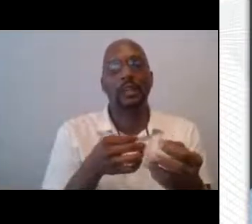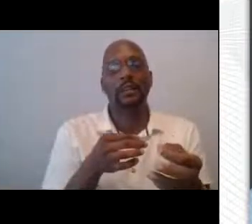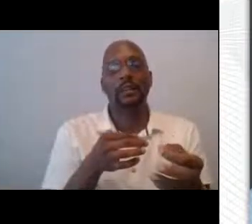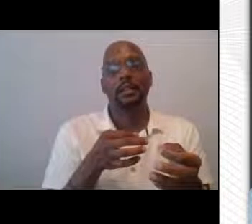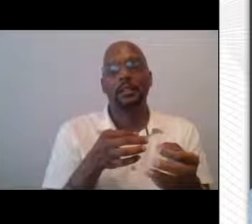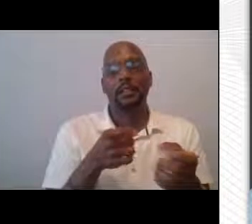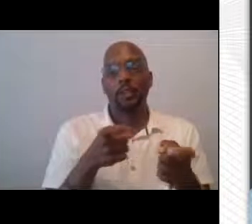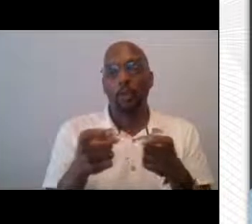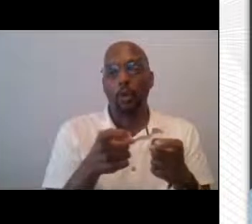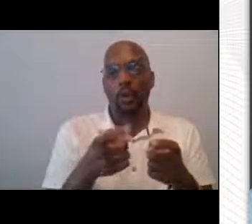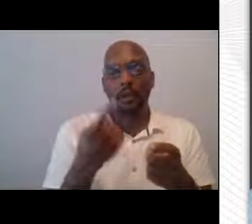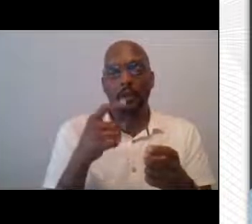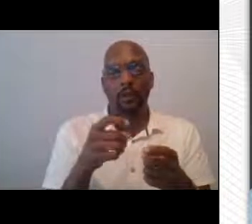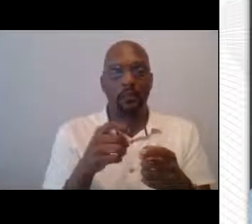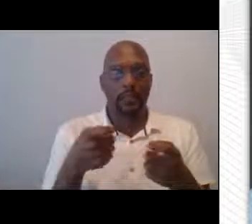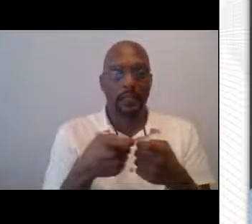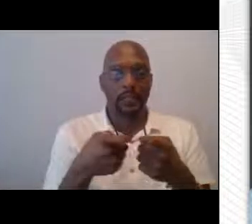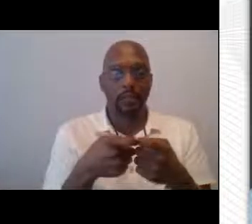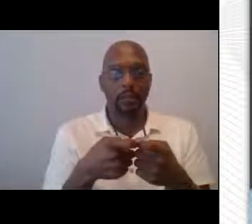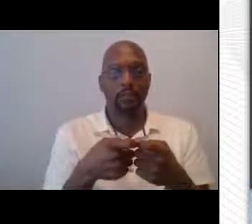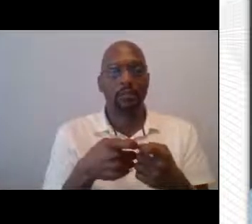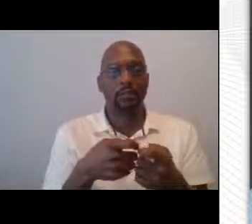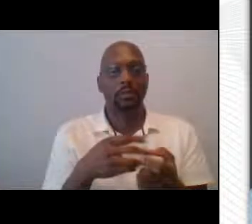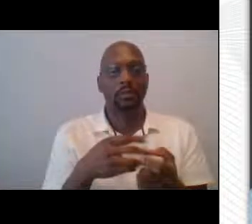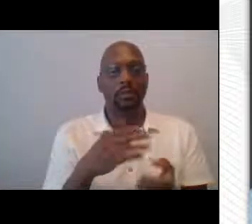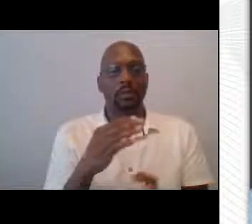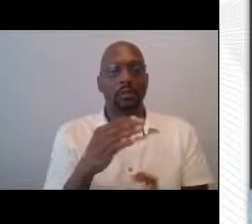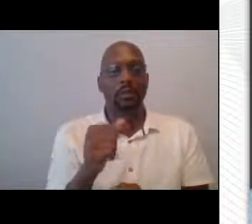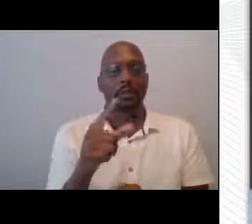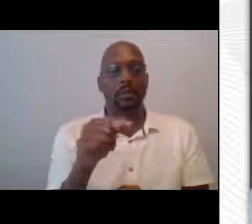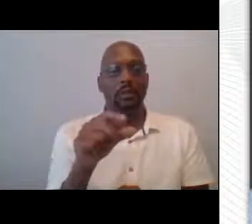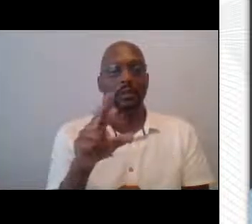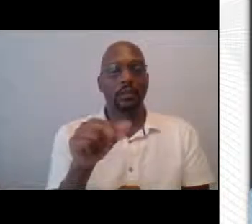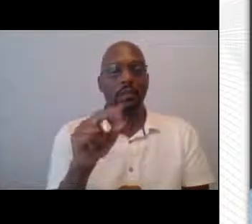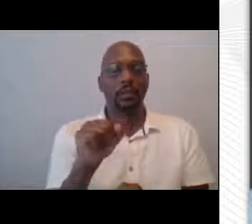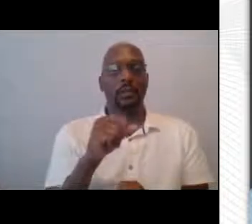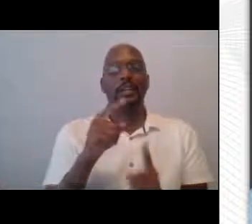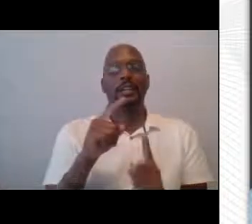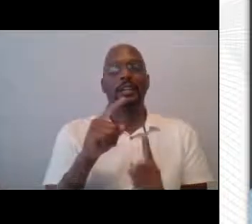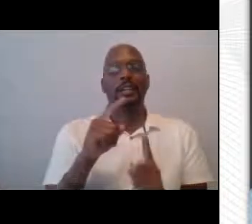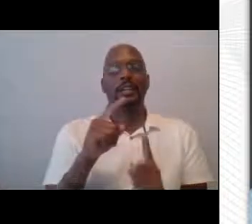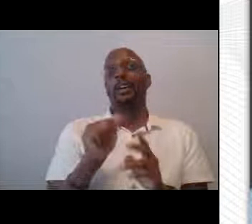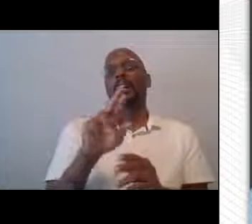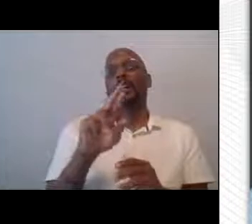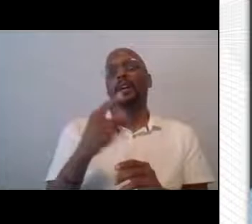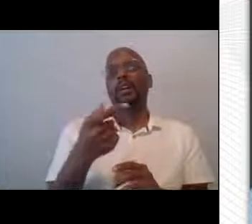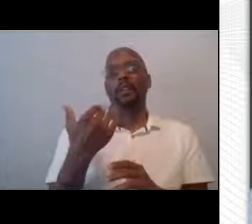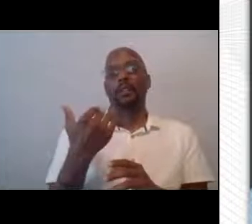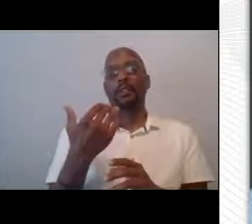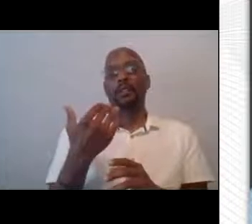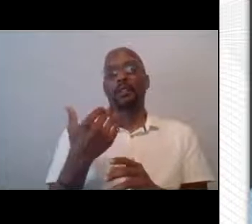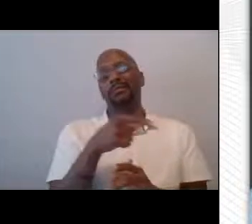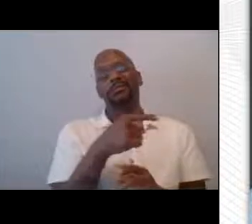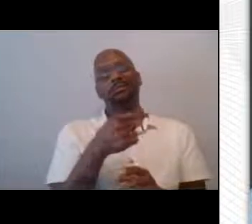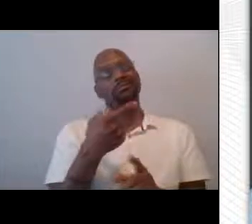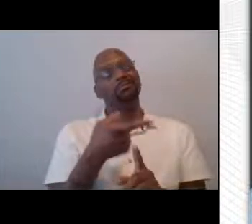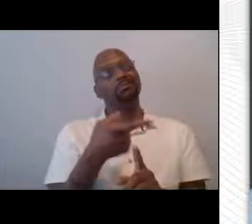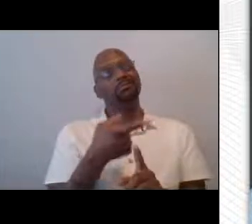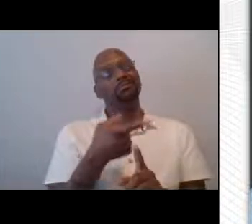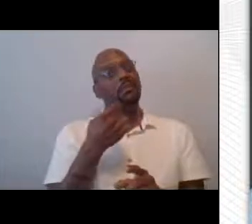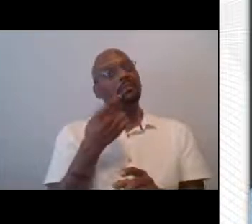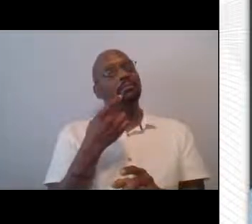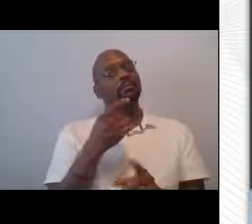Electrification, and he started his role on August 15th. Jimmy comes to Caltrans with over 18 years